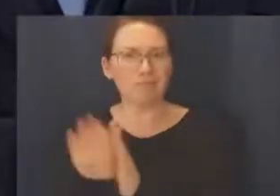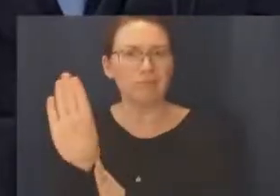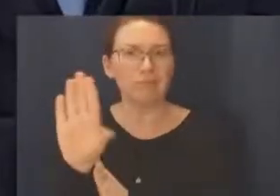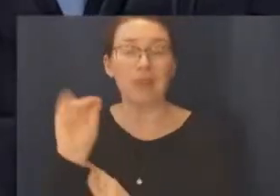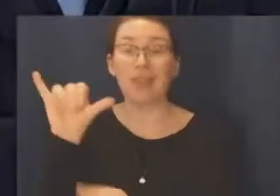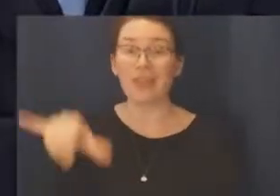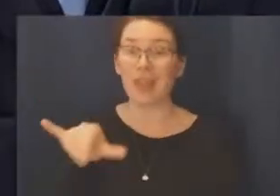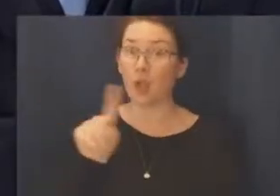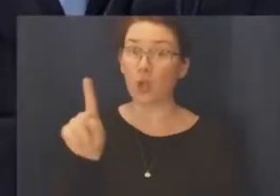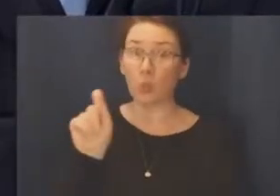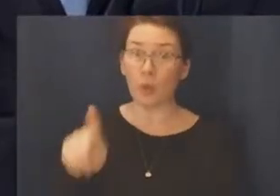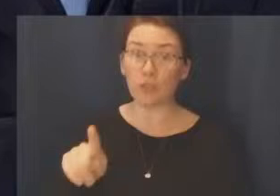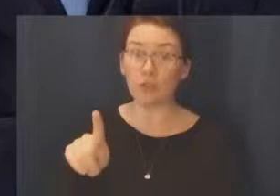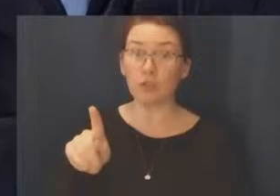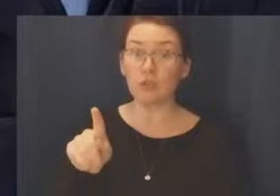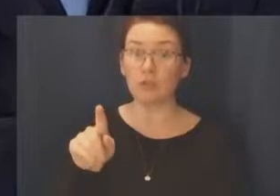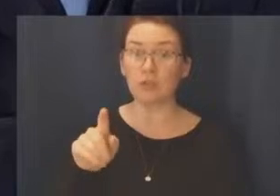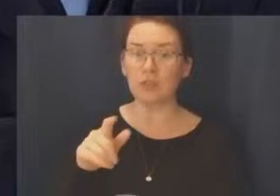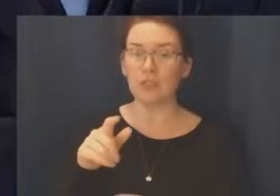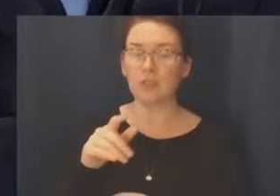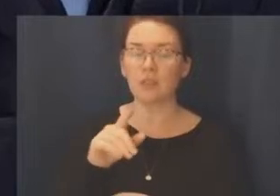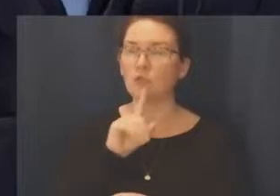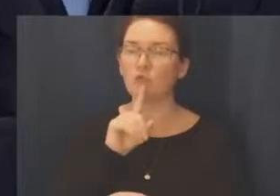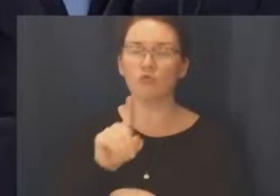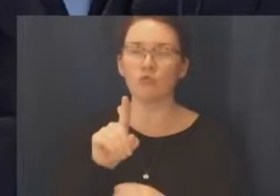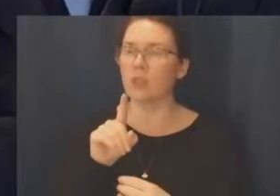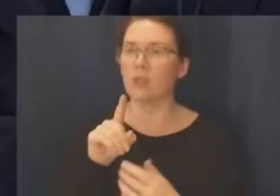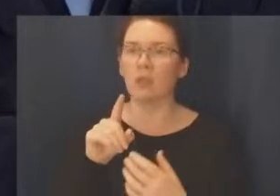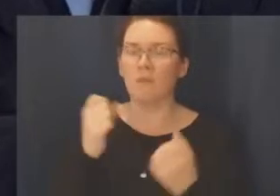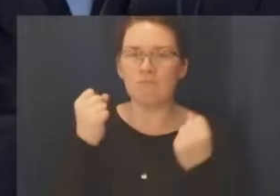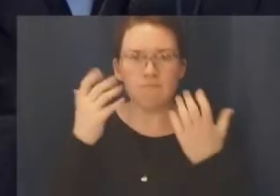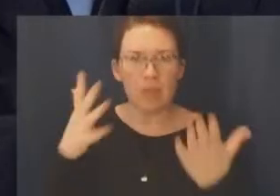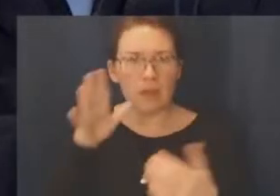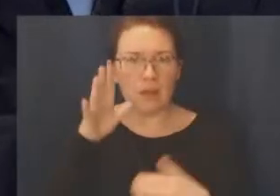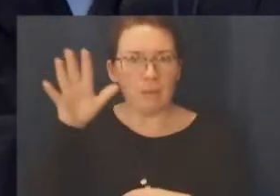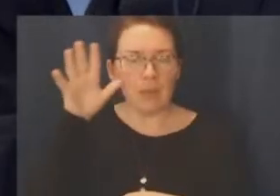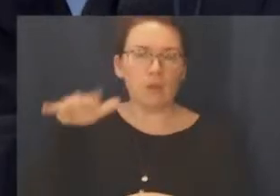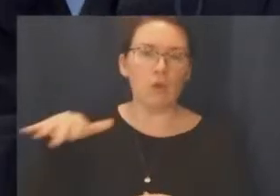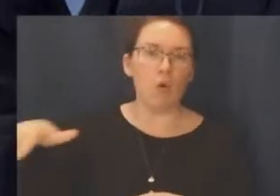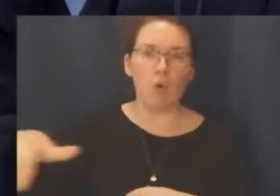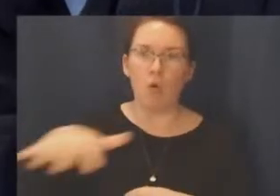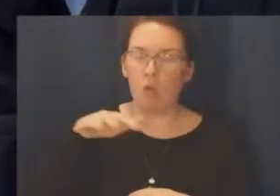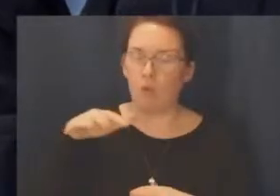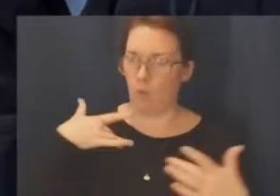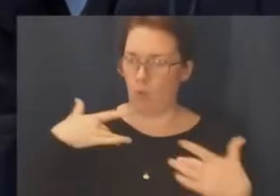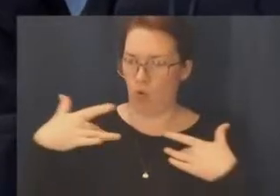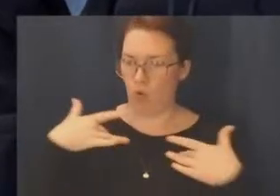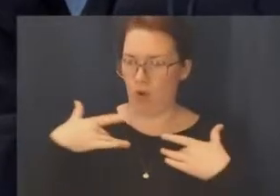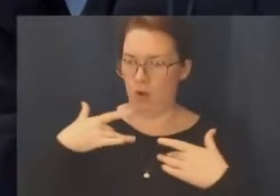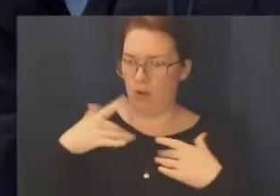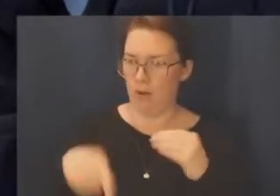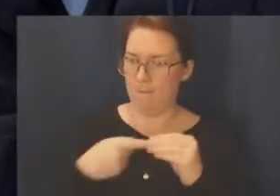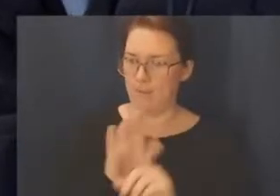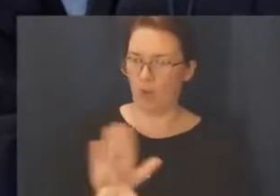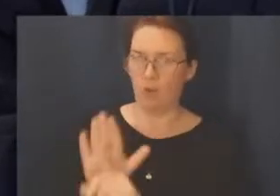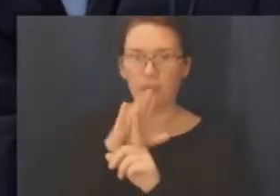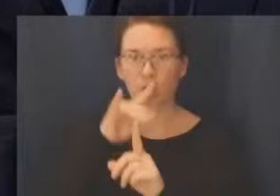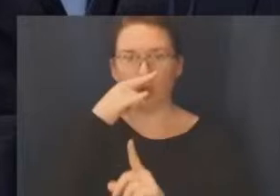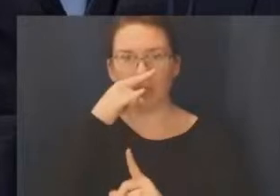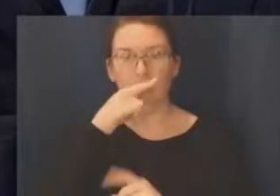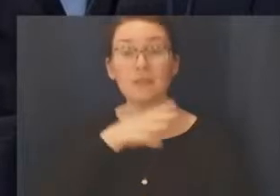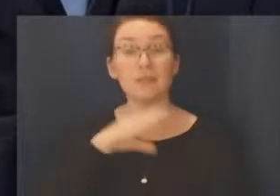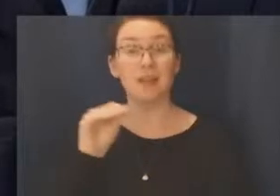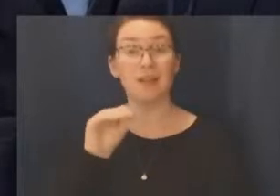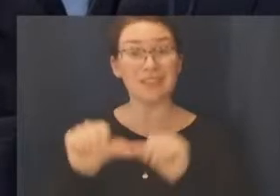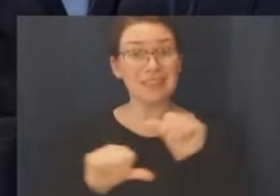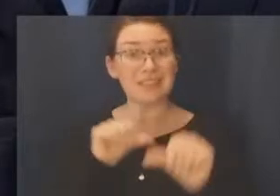is at the front of the minds of so many parents across the country worried about their kids. And yet, scientific progress on this